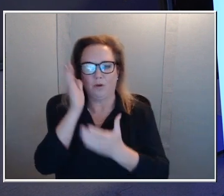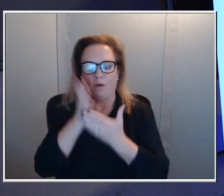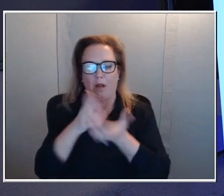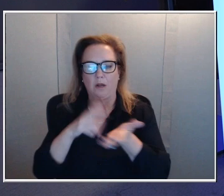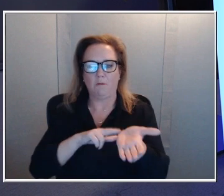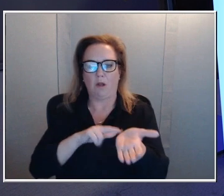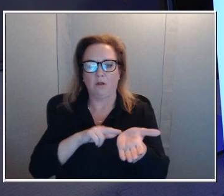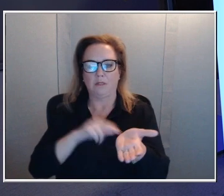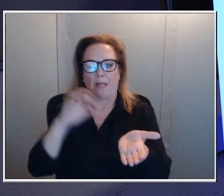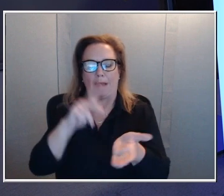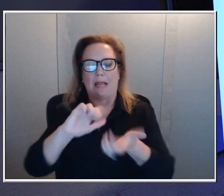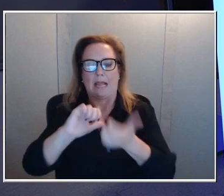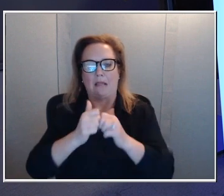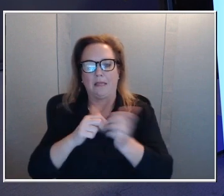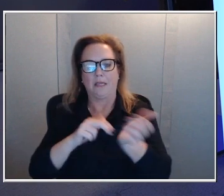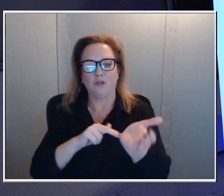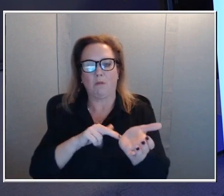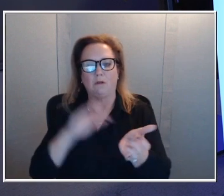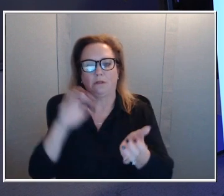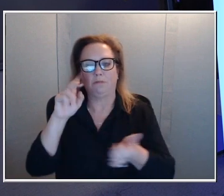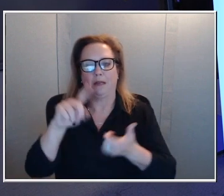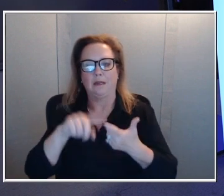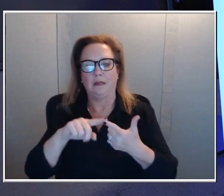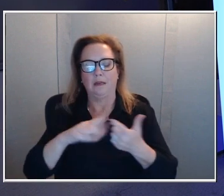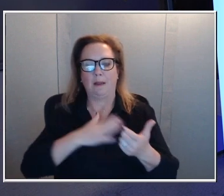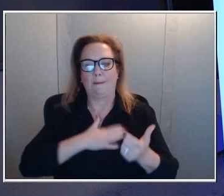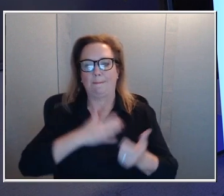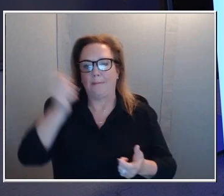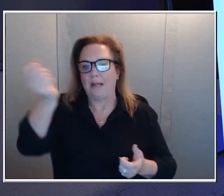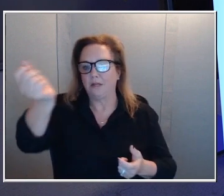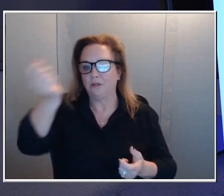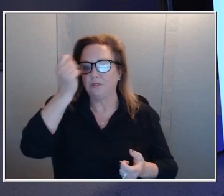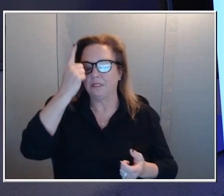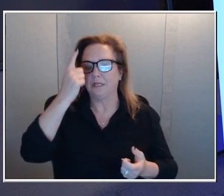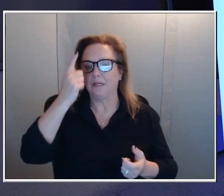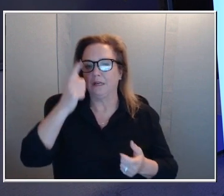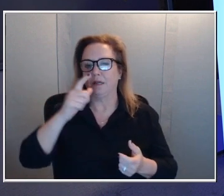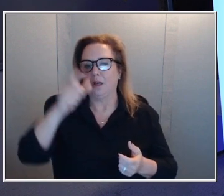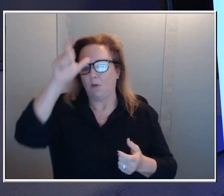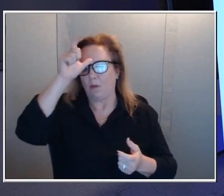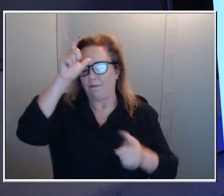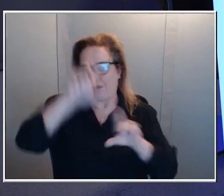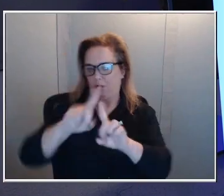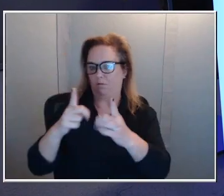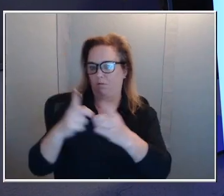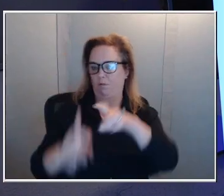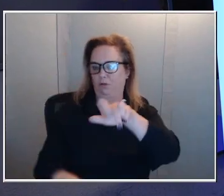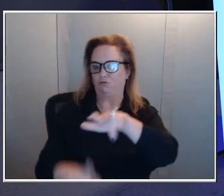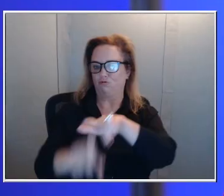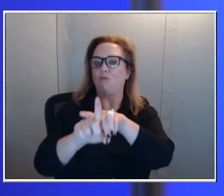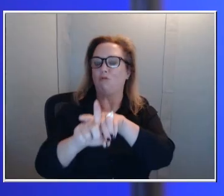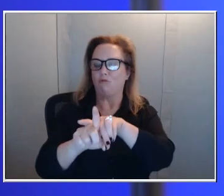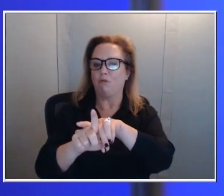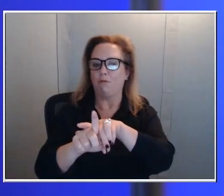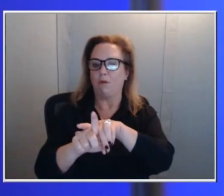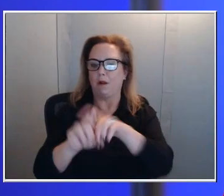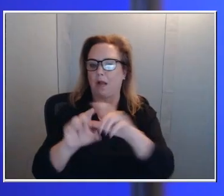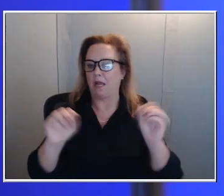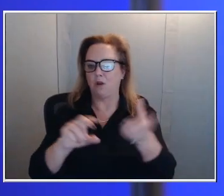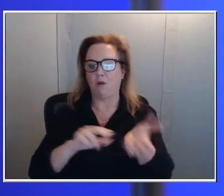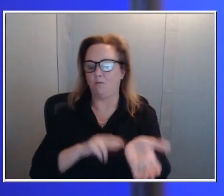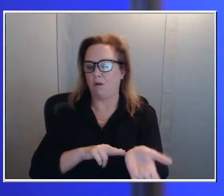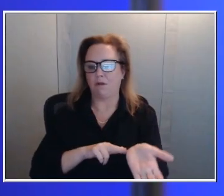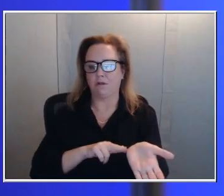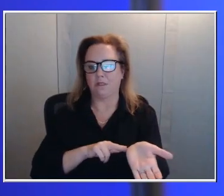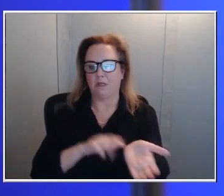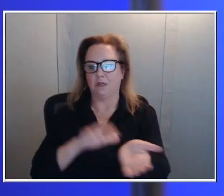How did they get your pulse back? From what I understand, when the fire department arrived, I had no pulse. I